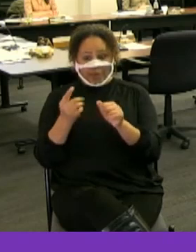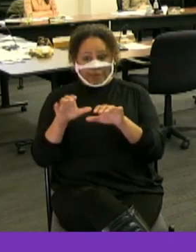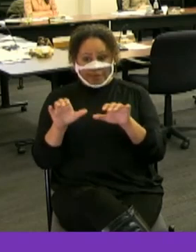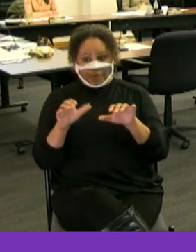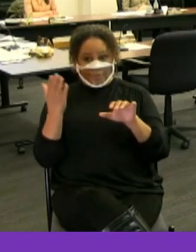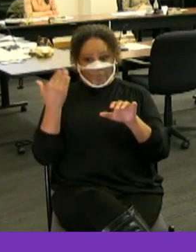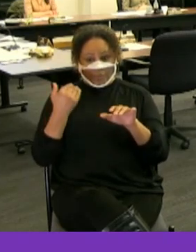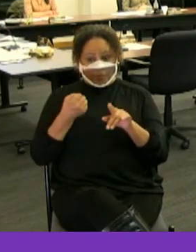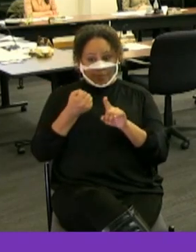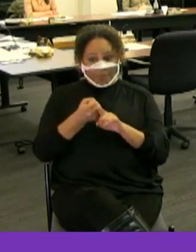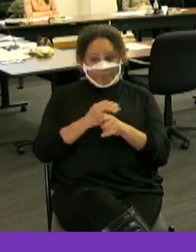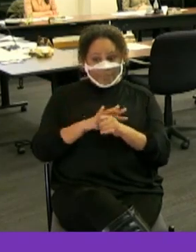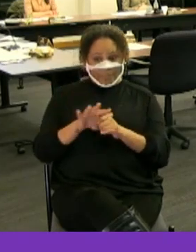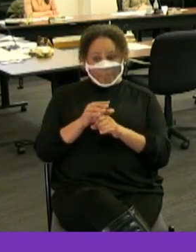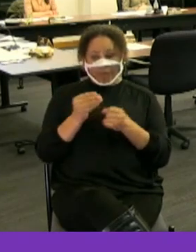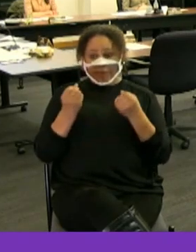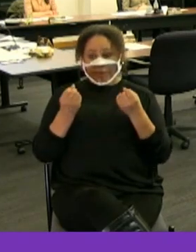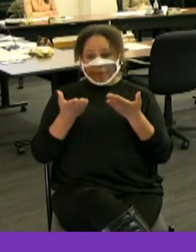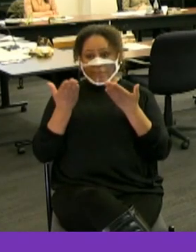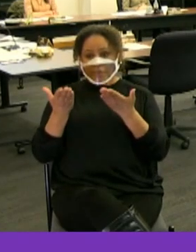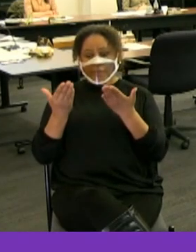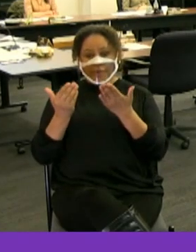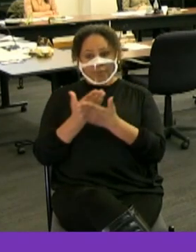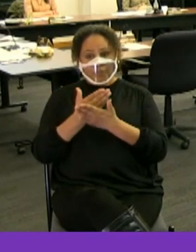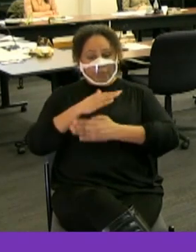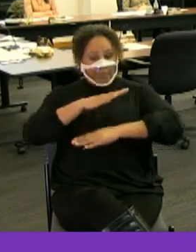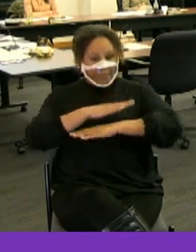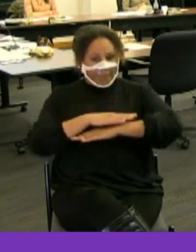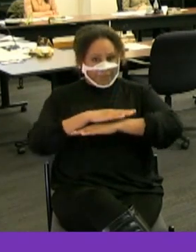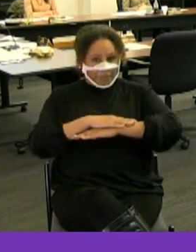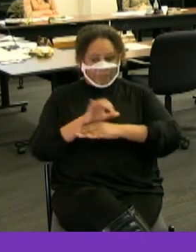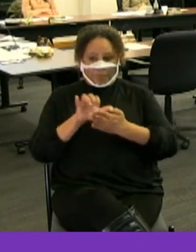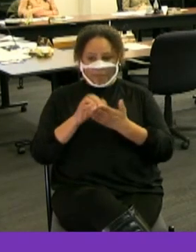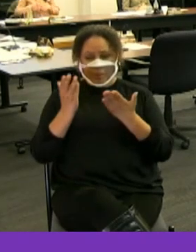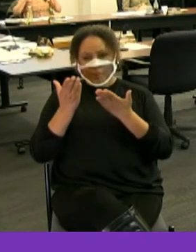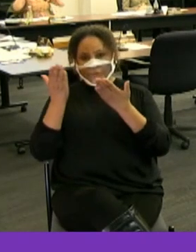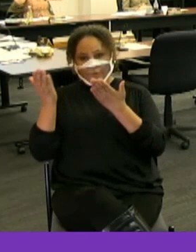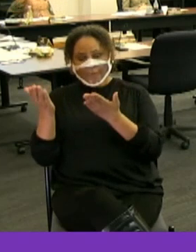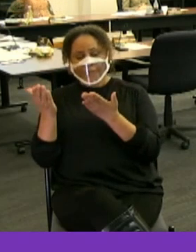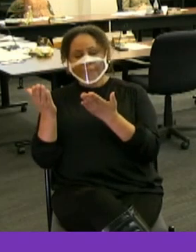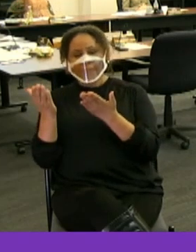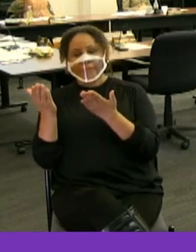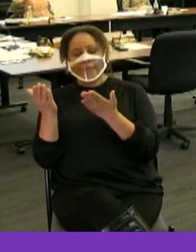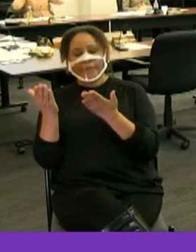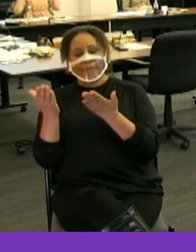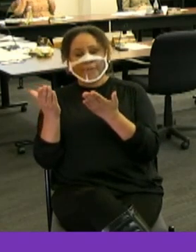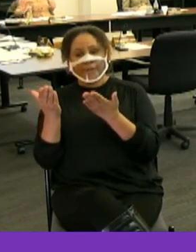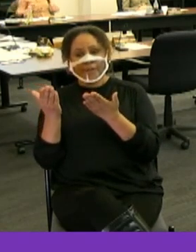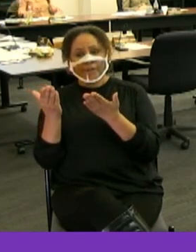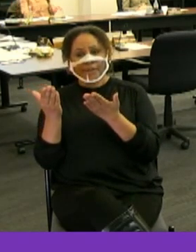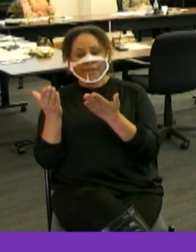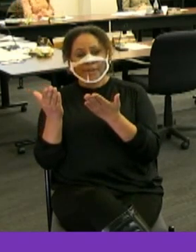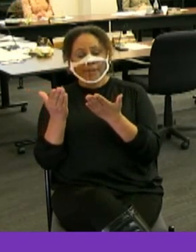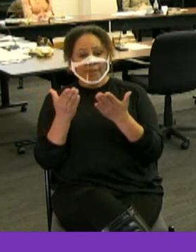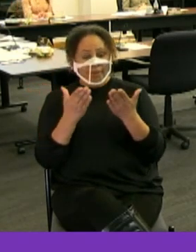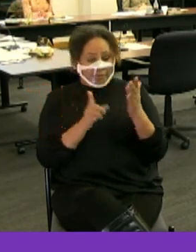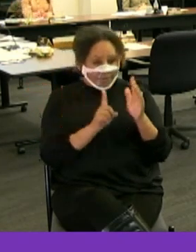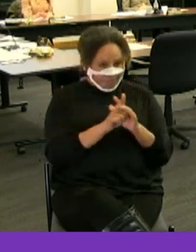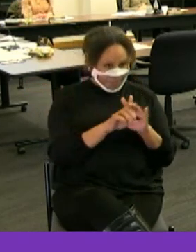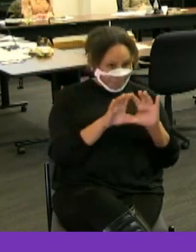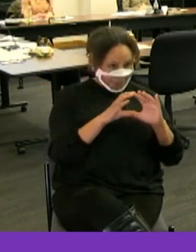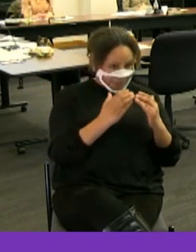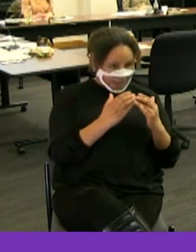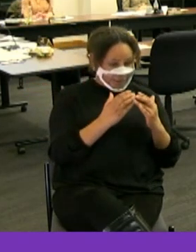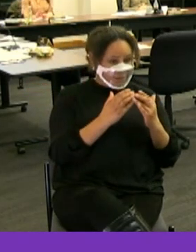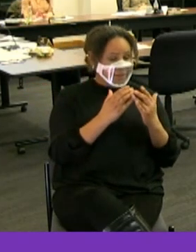COVID in offering a bunch of new platforms that offer outside of traditional classes where students